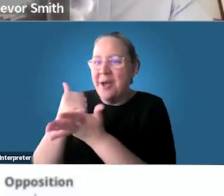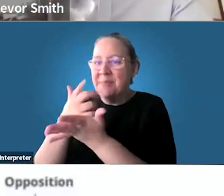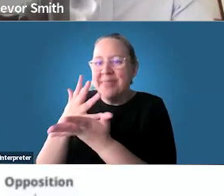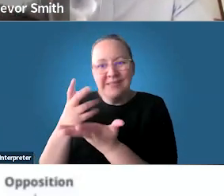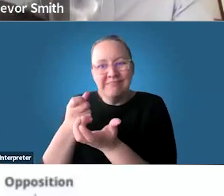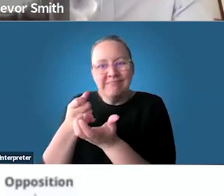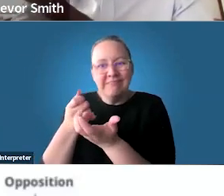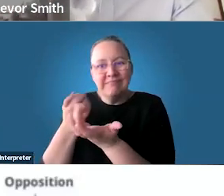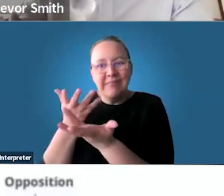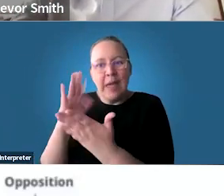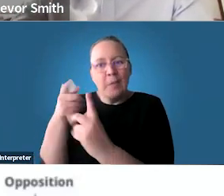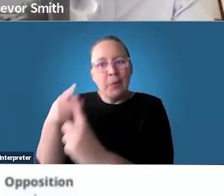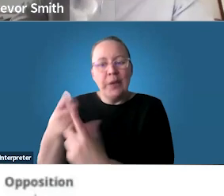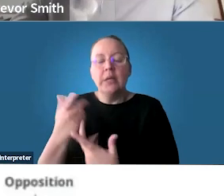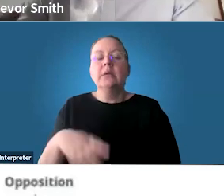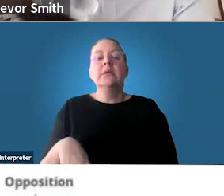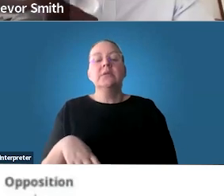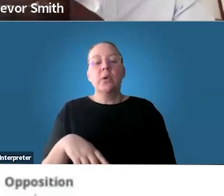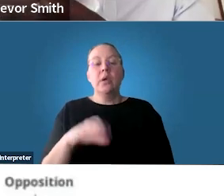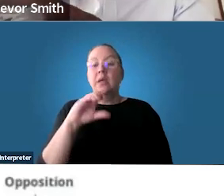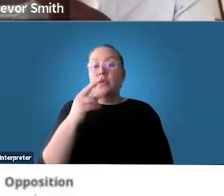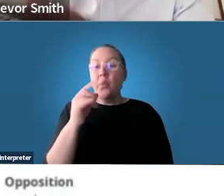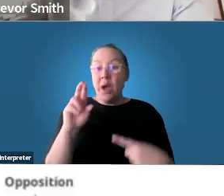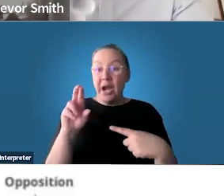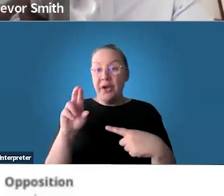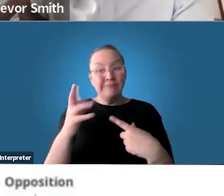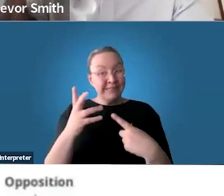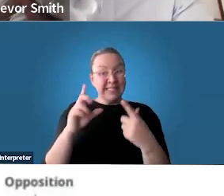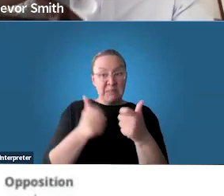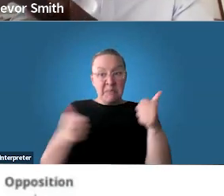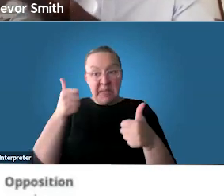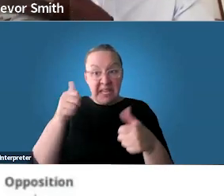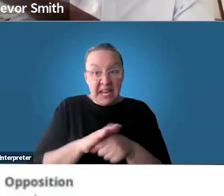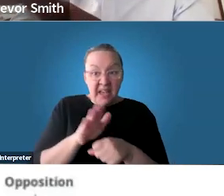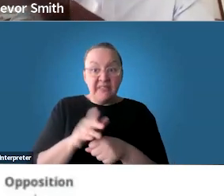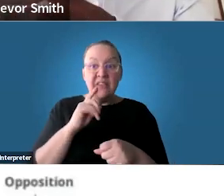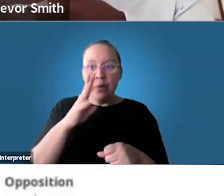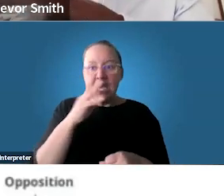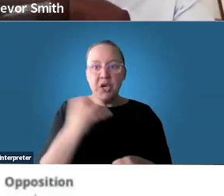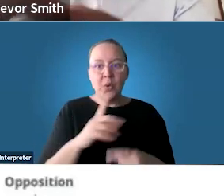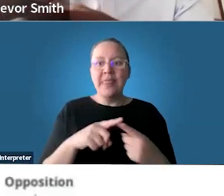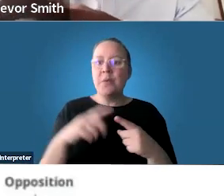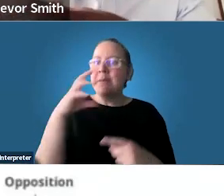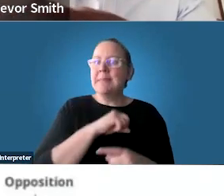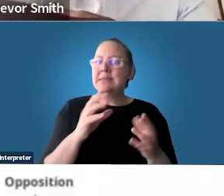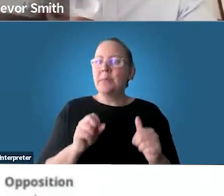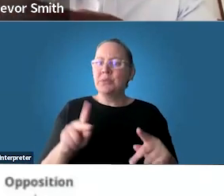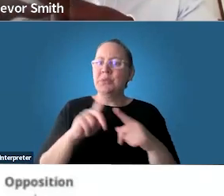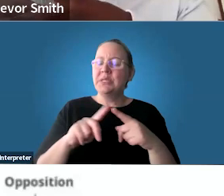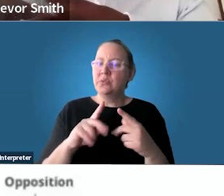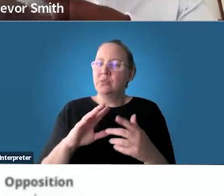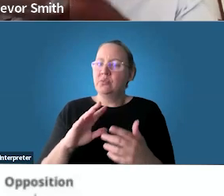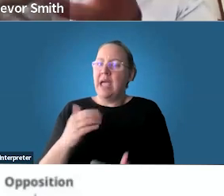there's an overestimation often on how big the choir is. And I believe if we ignore the choir, we miss the opportunity to build real power and